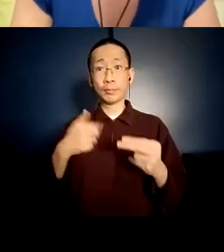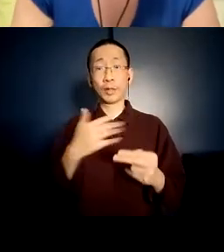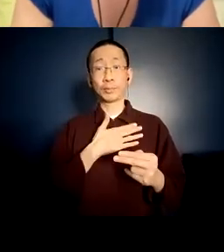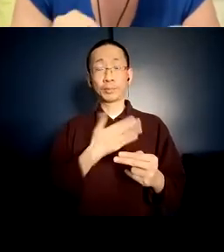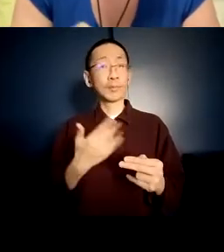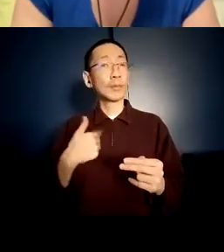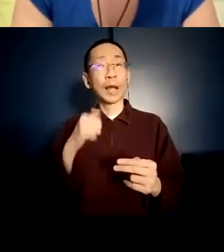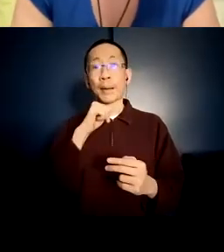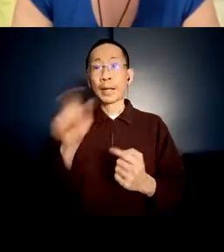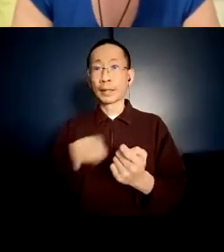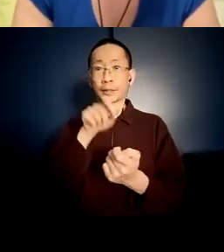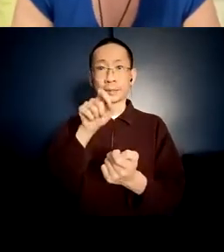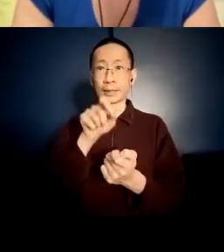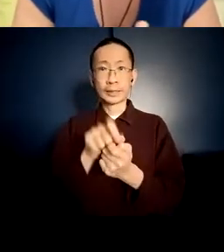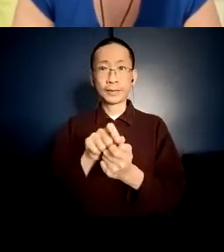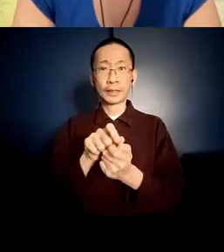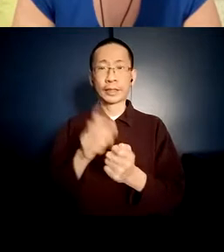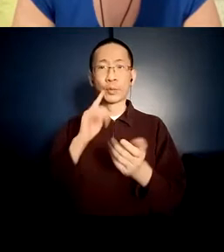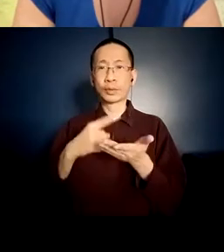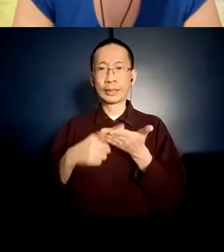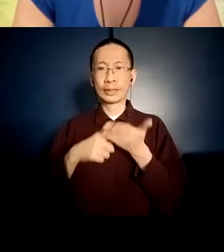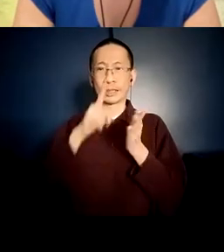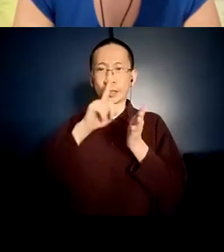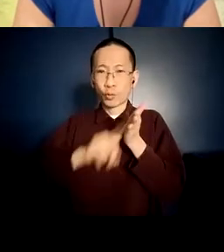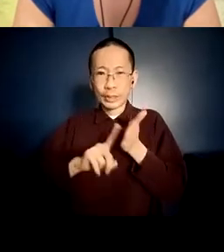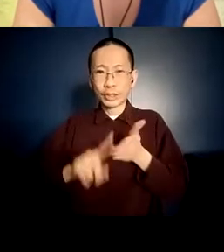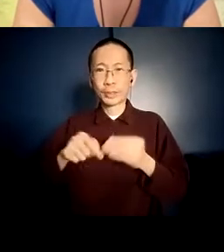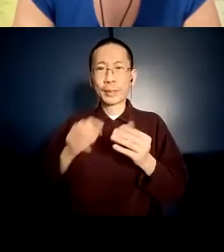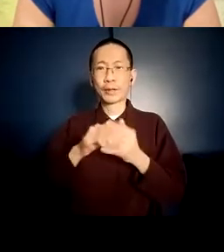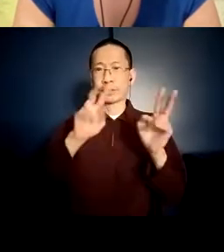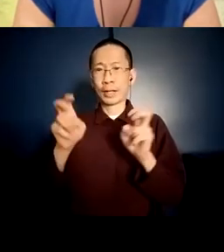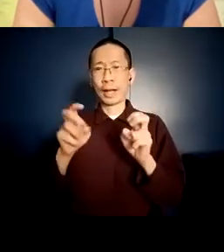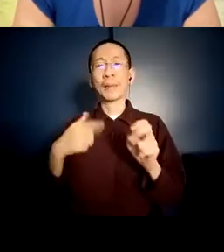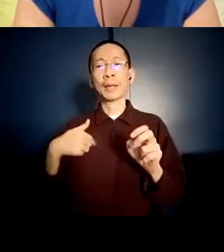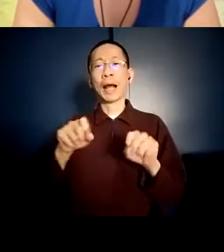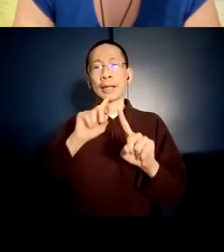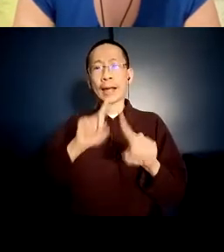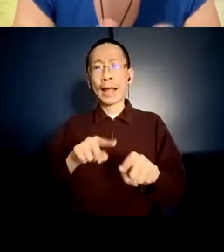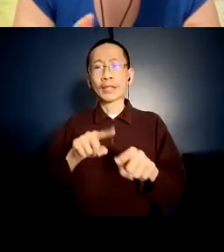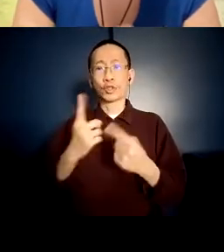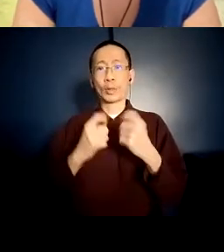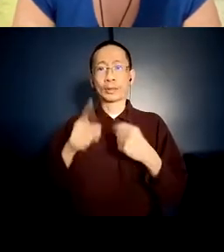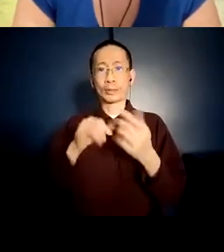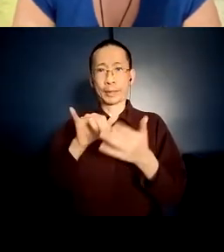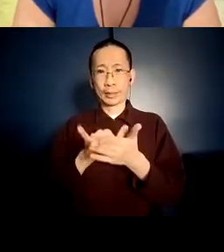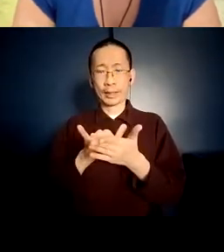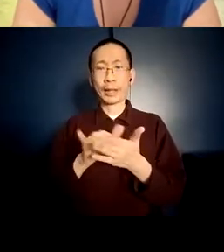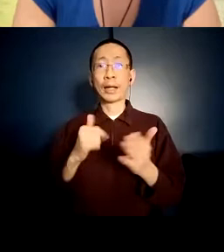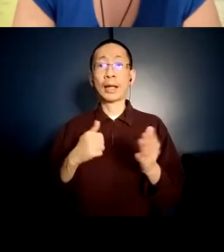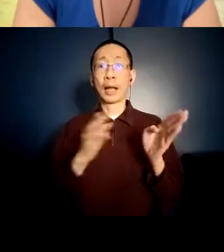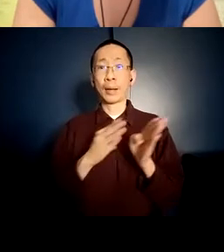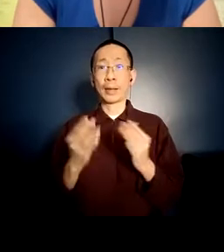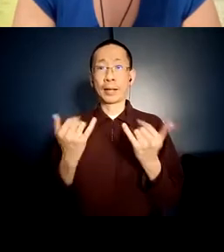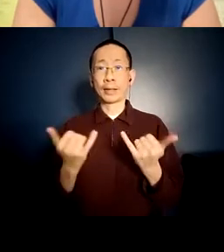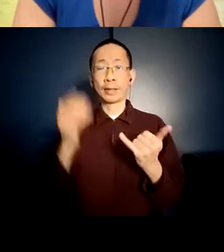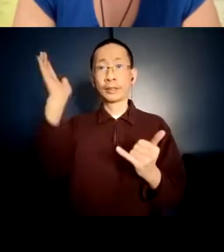not specifically going to be going over research on those topics, although I can definitely answer questions about that. I planned this presentation